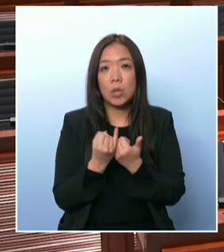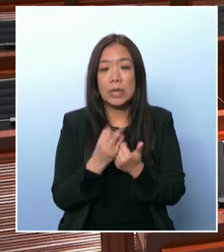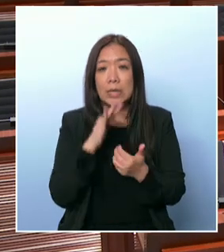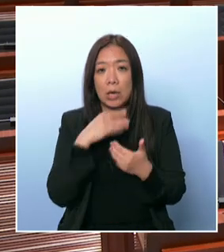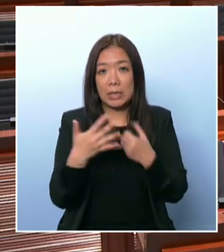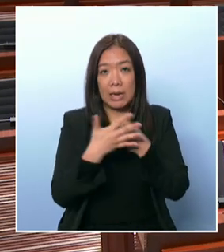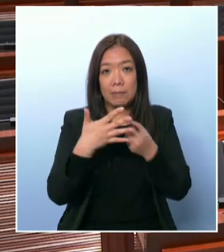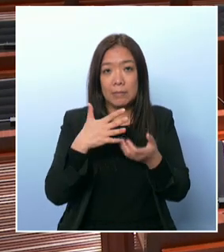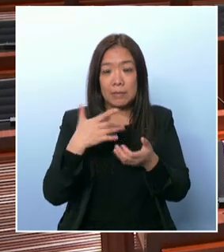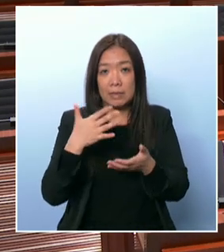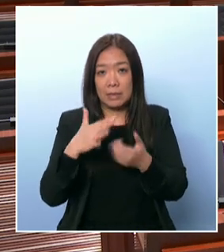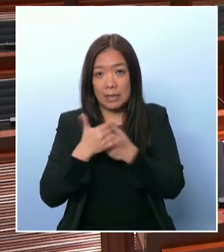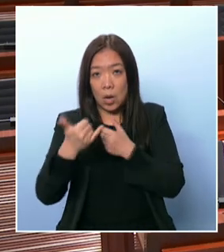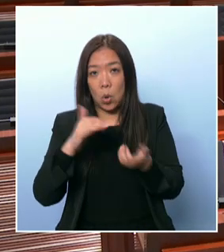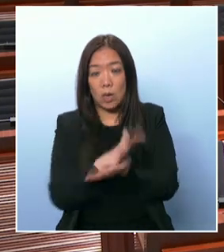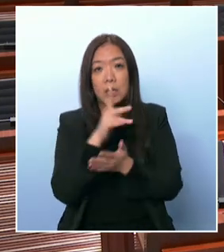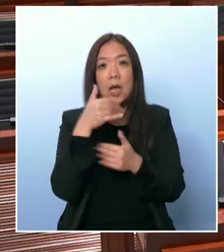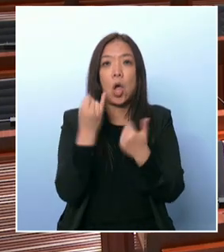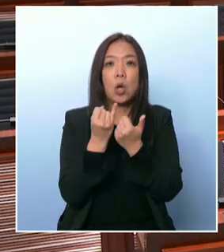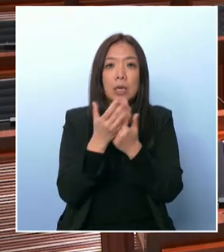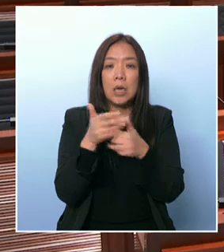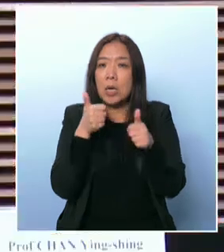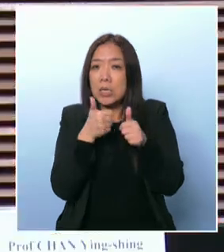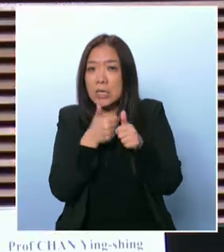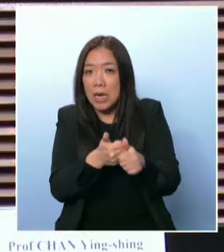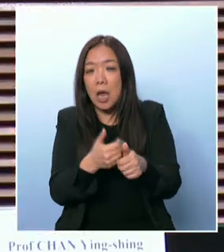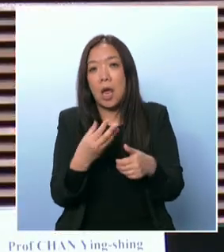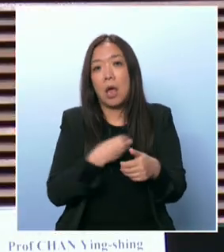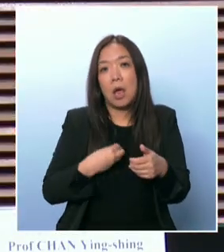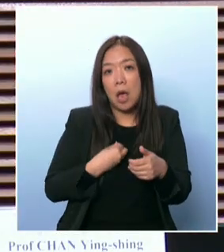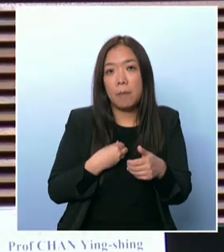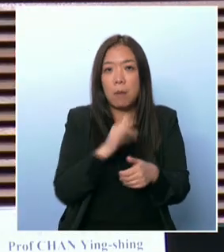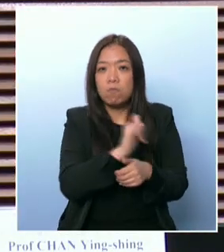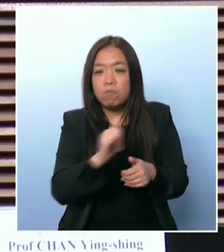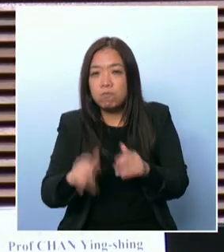thank you. For senior medical students, they need to